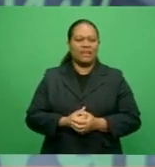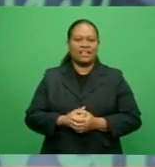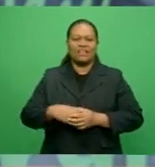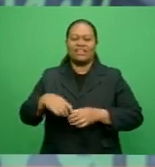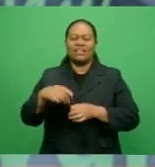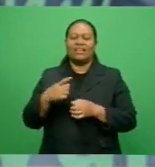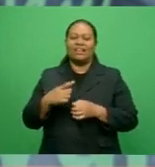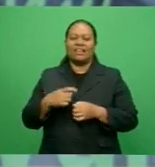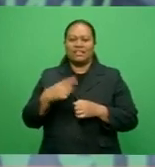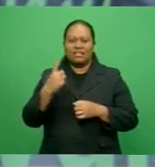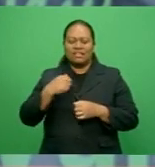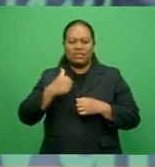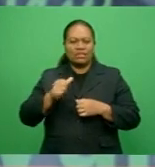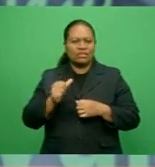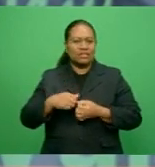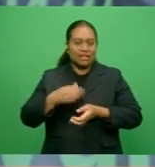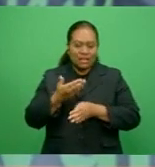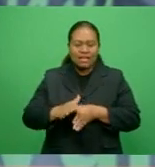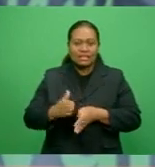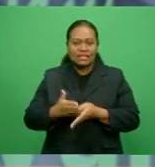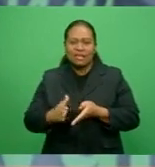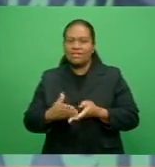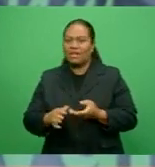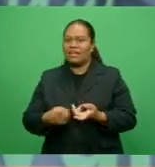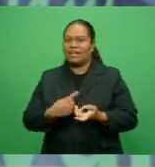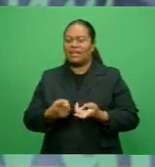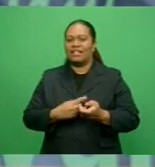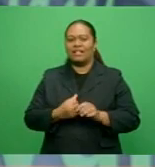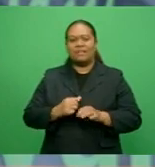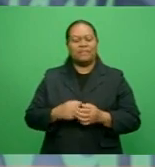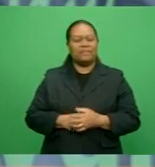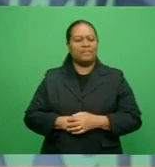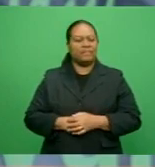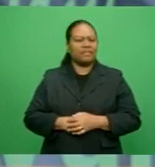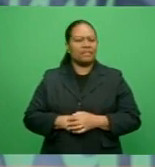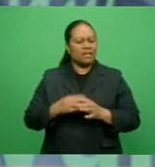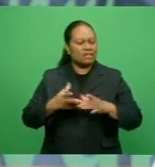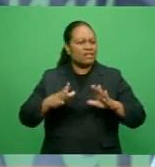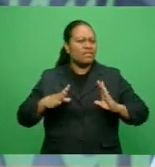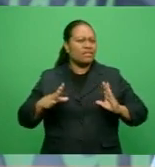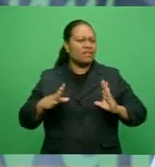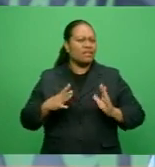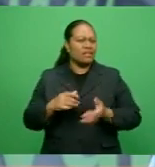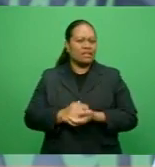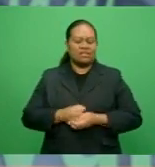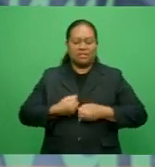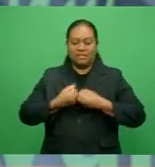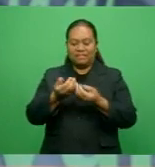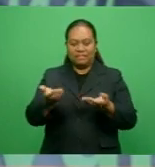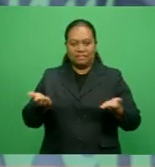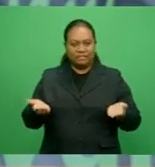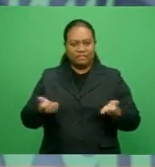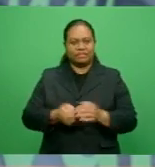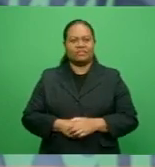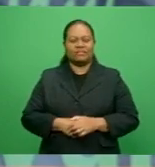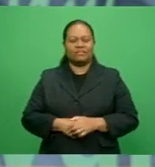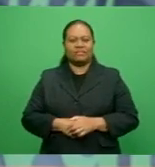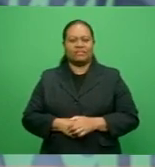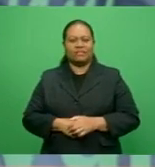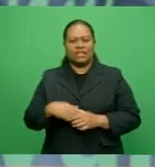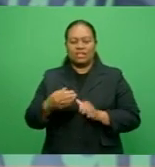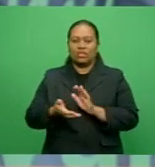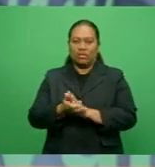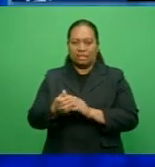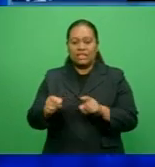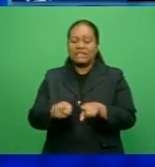whether it's rice, undalo, or cassava, duruka, or chilies, or whatever, free at no cost to you, which you will return to us in